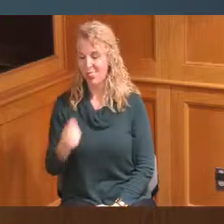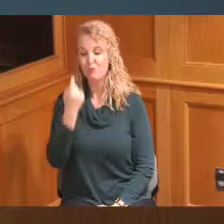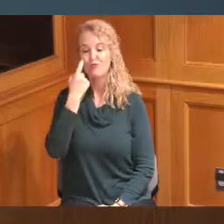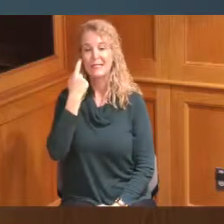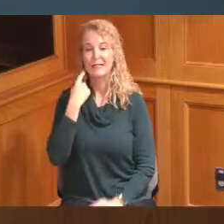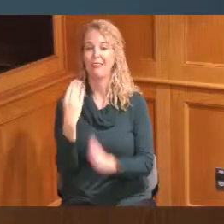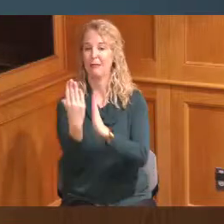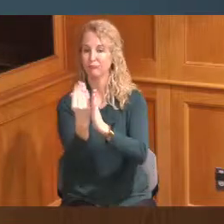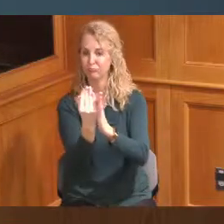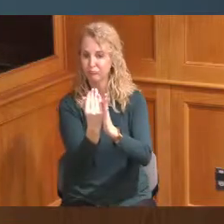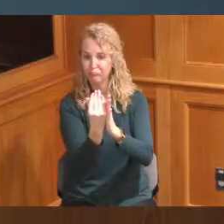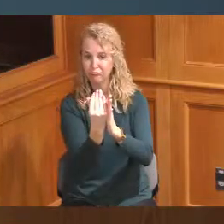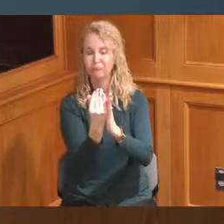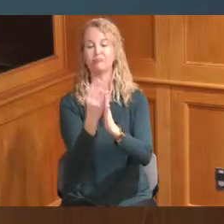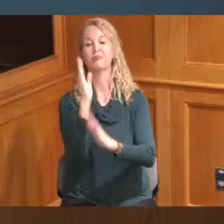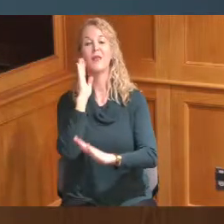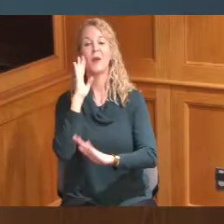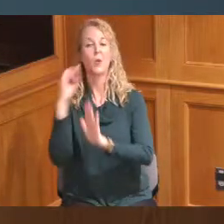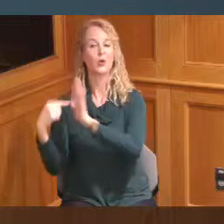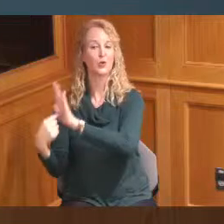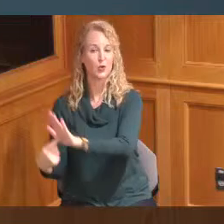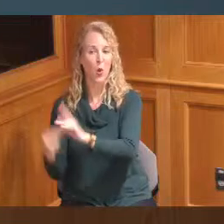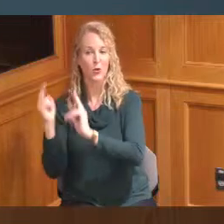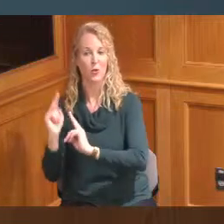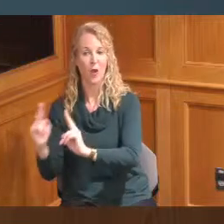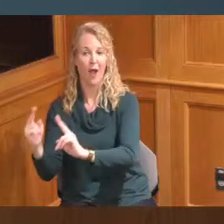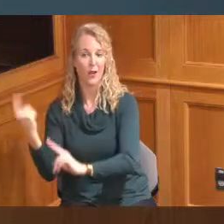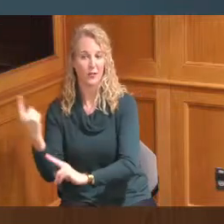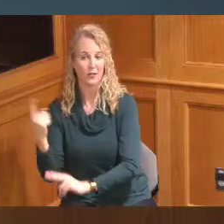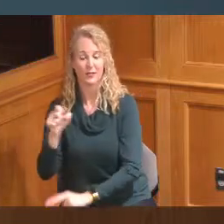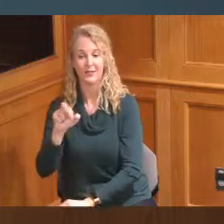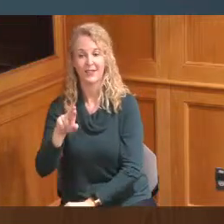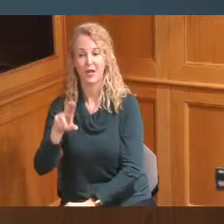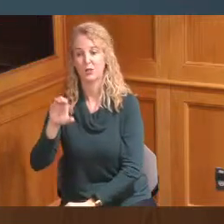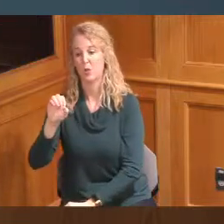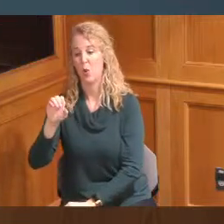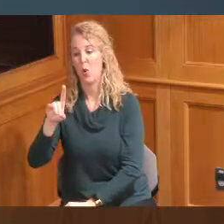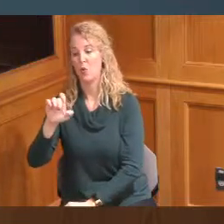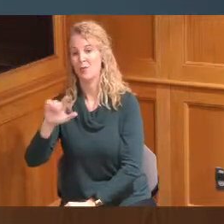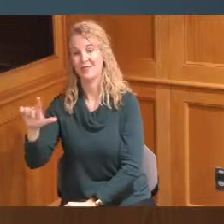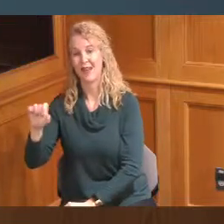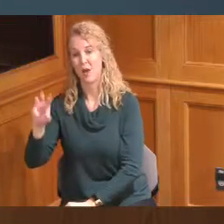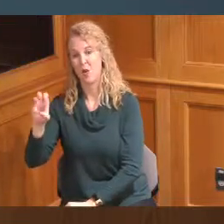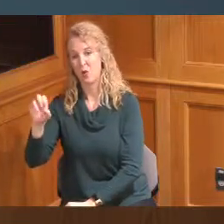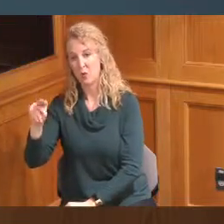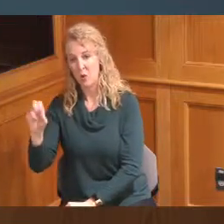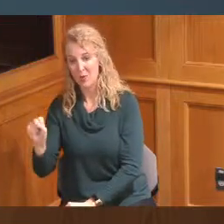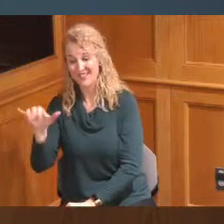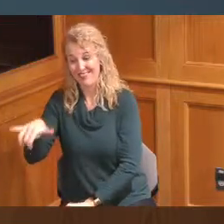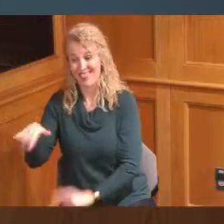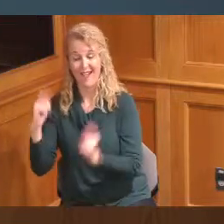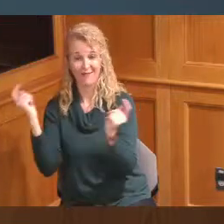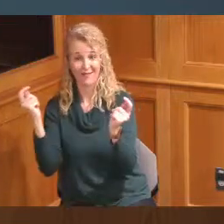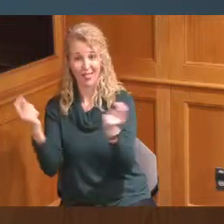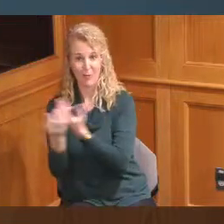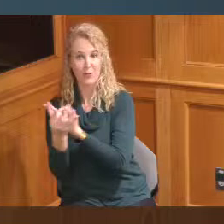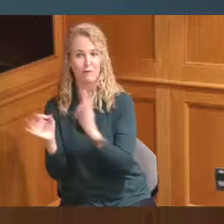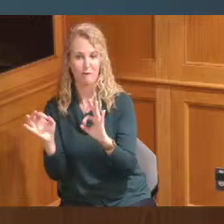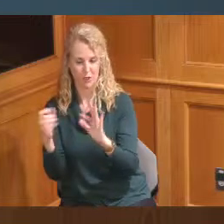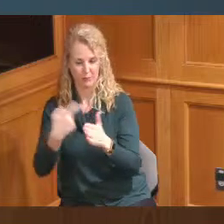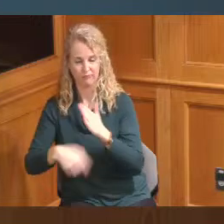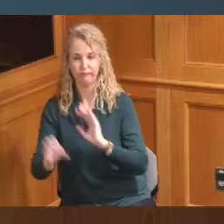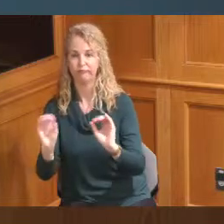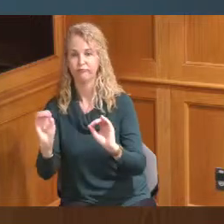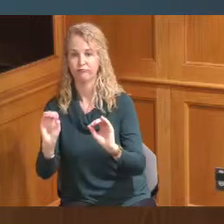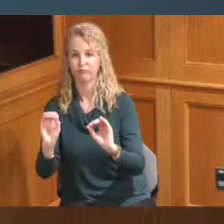where they're going to play to honor, one of the honorees is Dr. Odell Owens, and that is free and open to the public